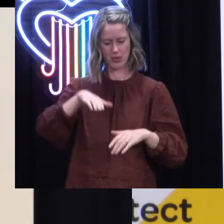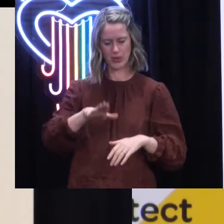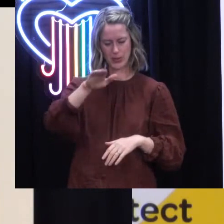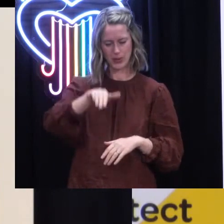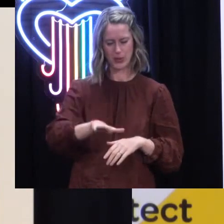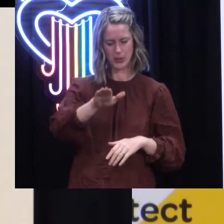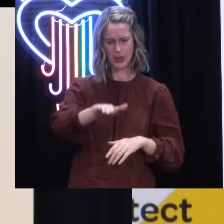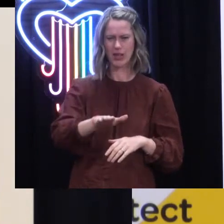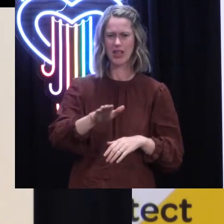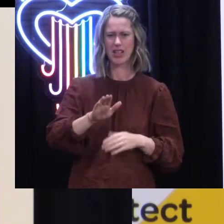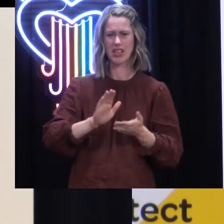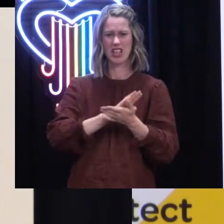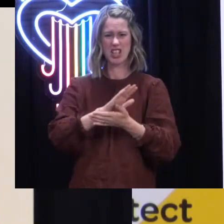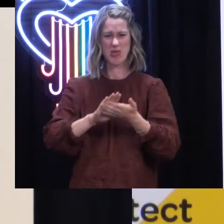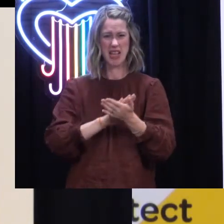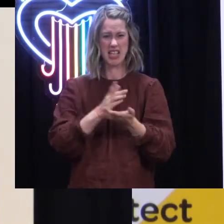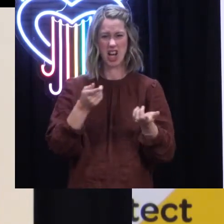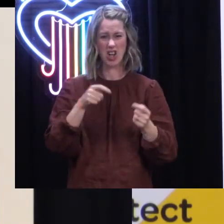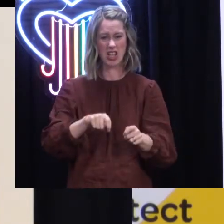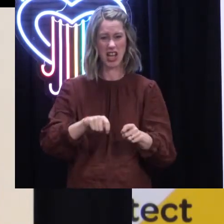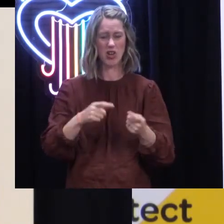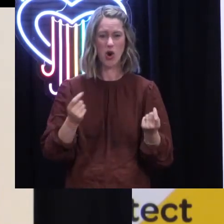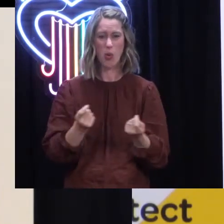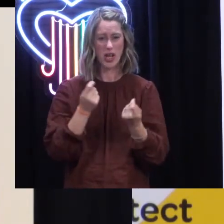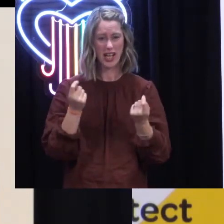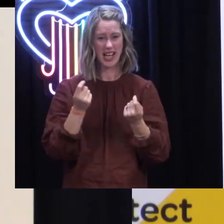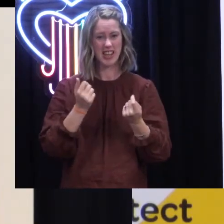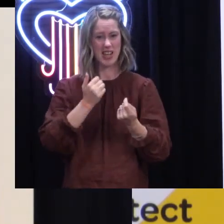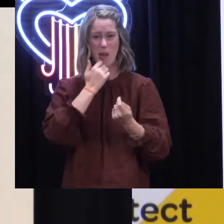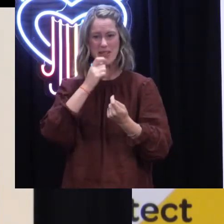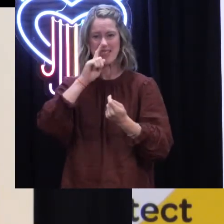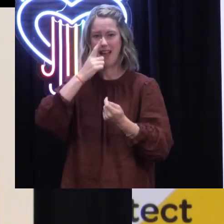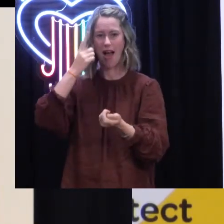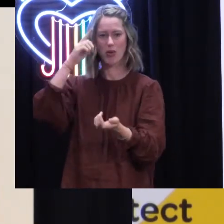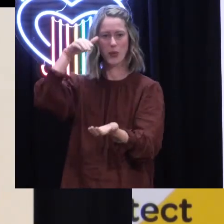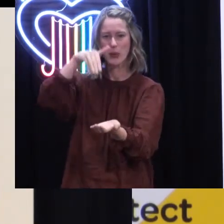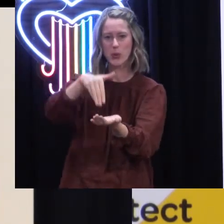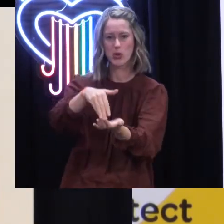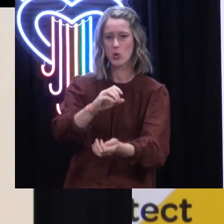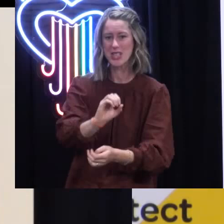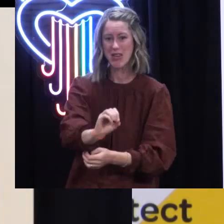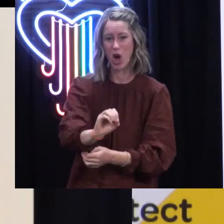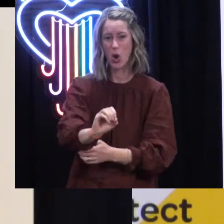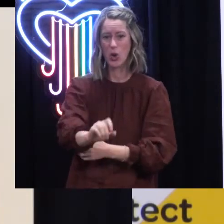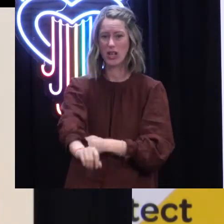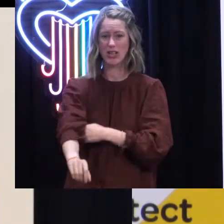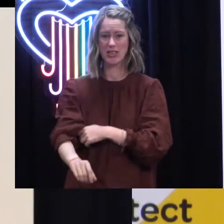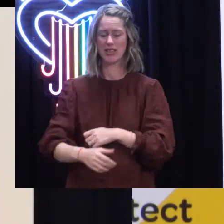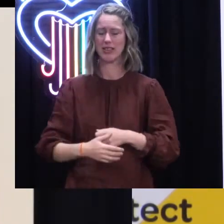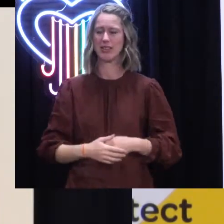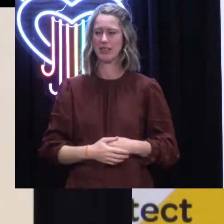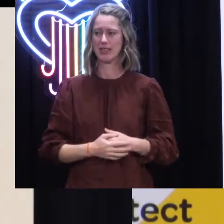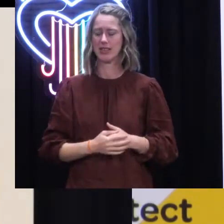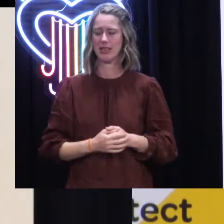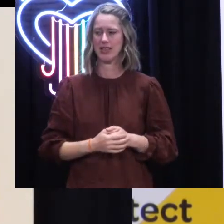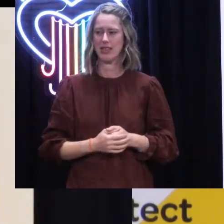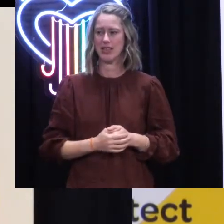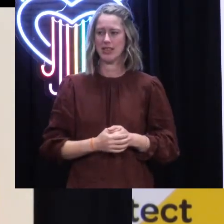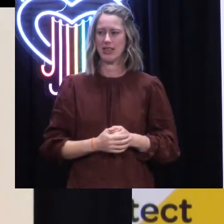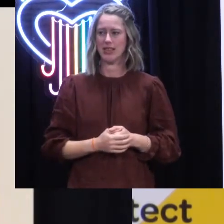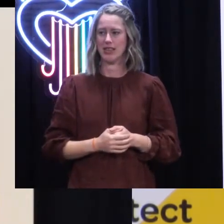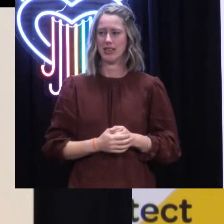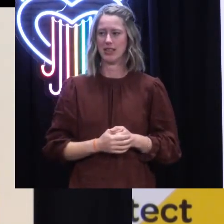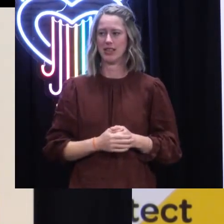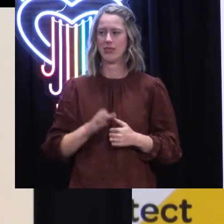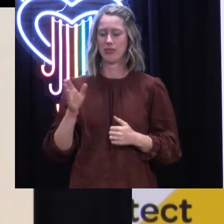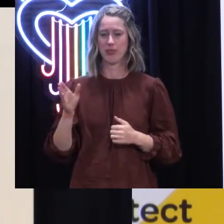like, are we reaching the limits of what this lockdown can achieve, or are you confident that cases will drop to single figures next week? Well, we've certainly seen the role